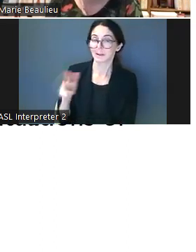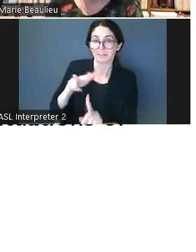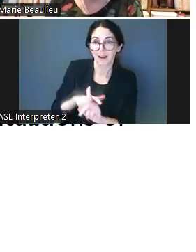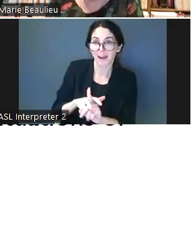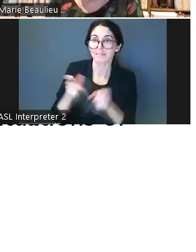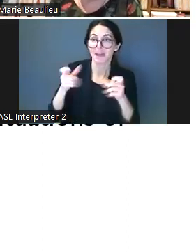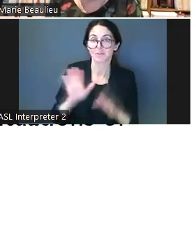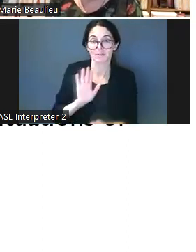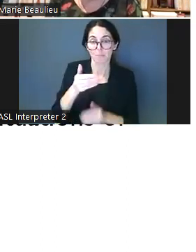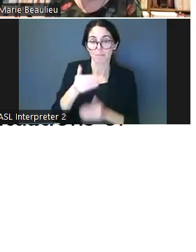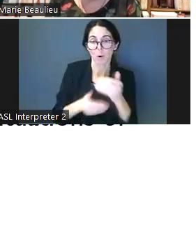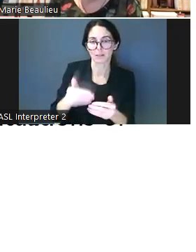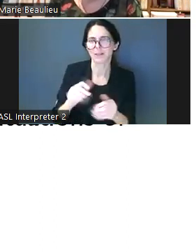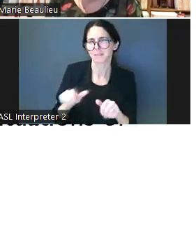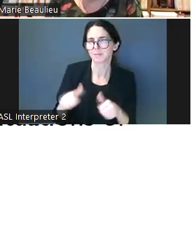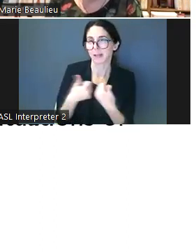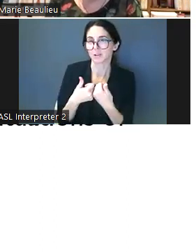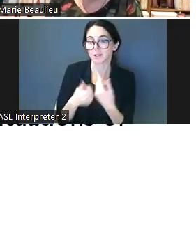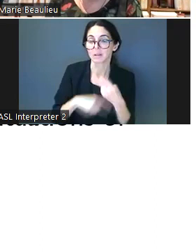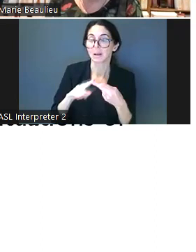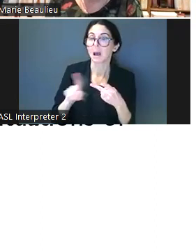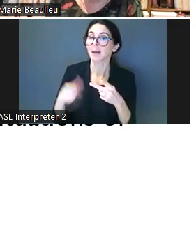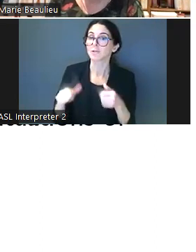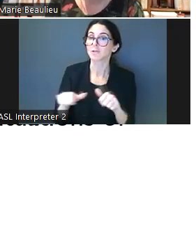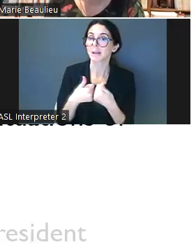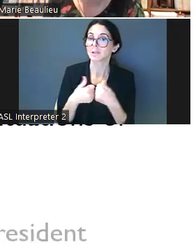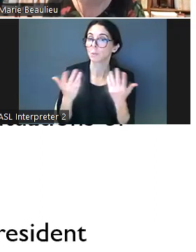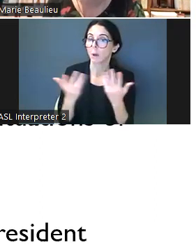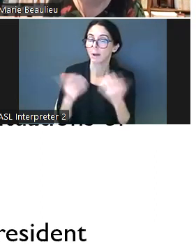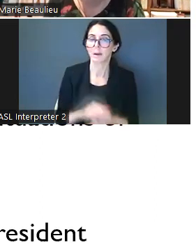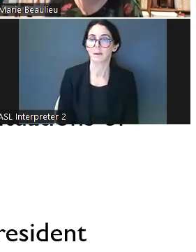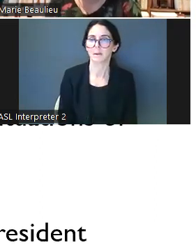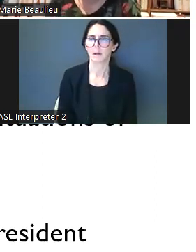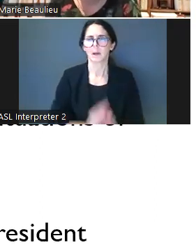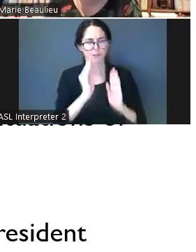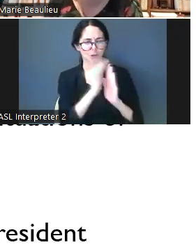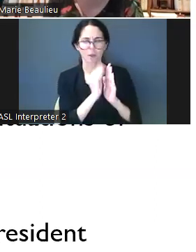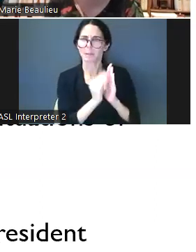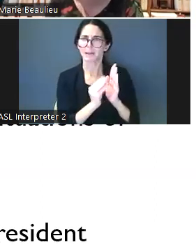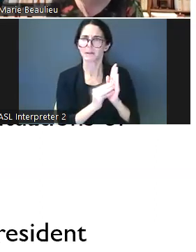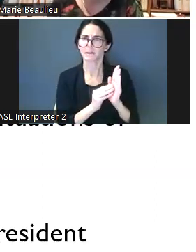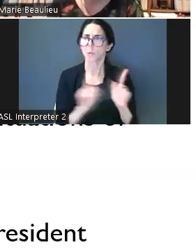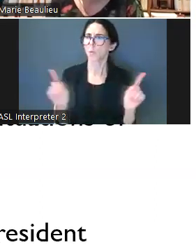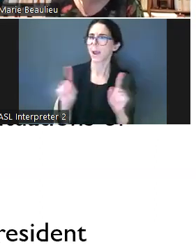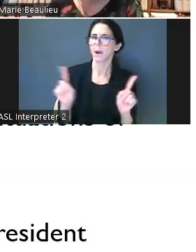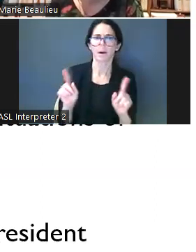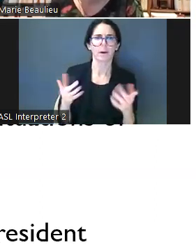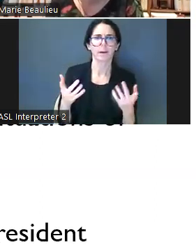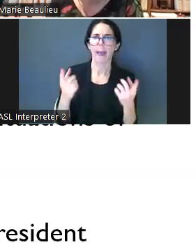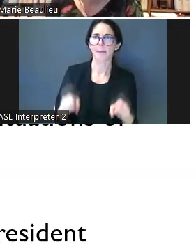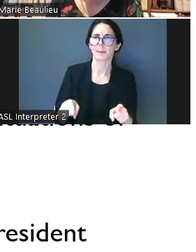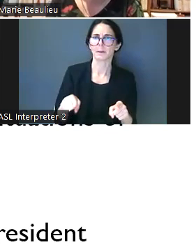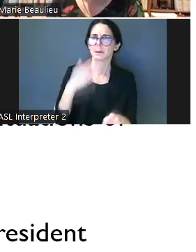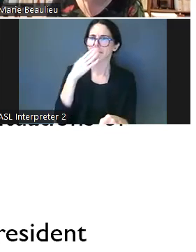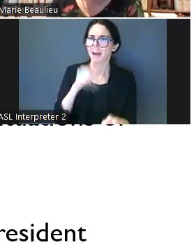process, and also some challenges to systematically document situation of intolerance. What were